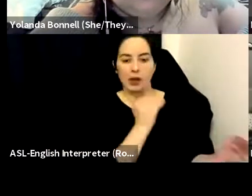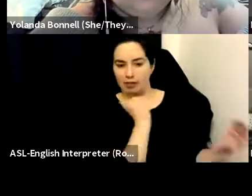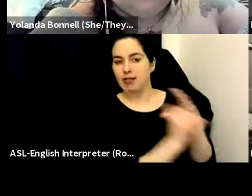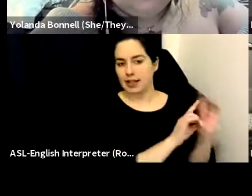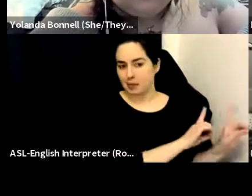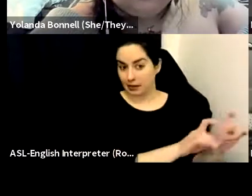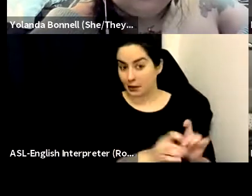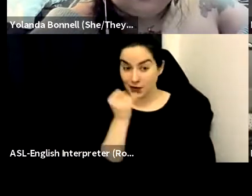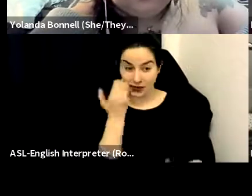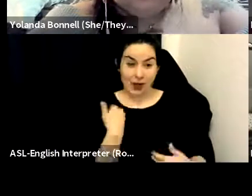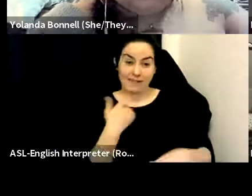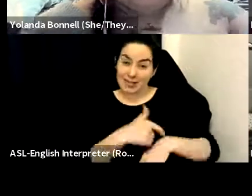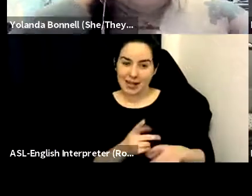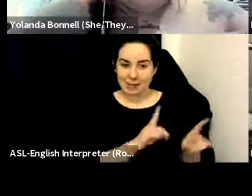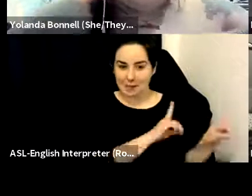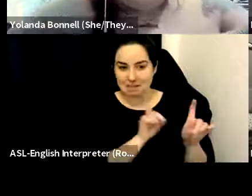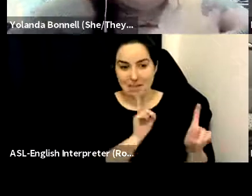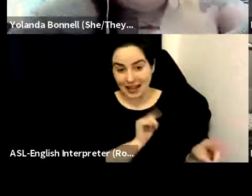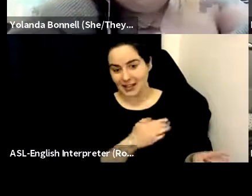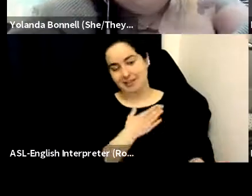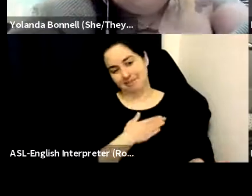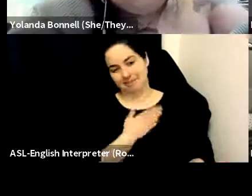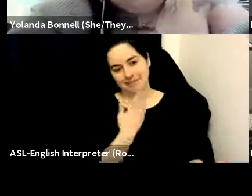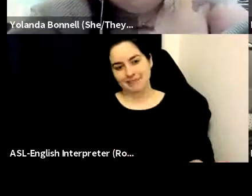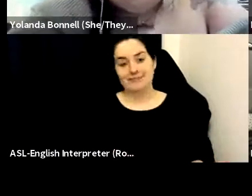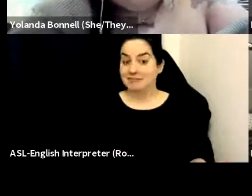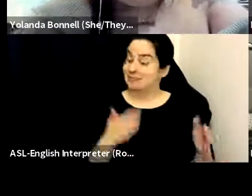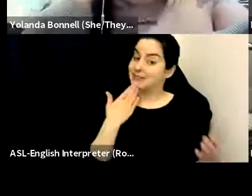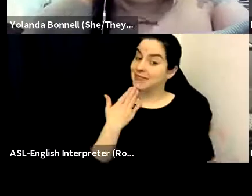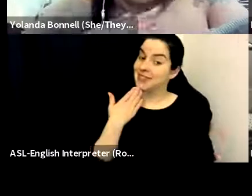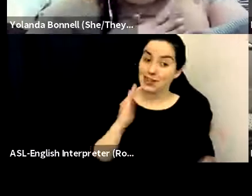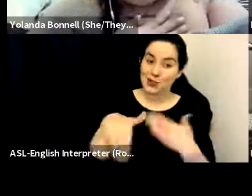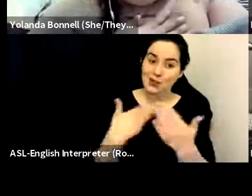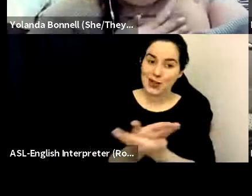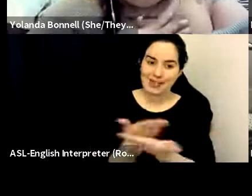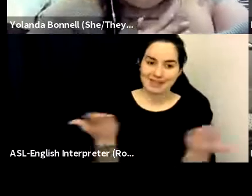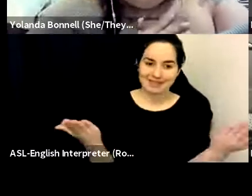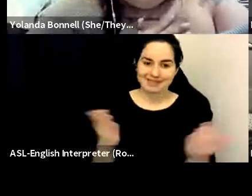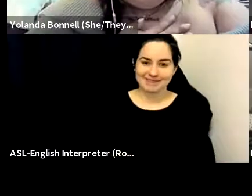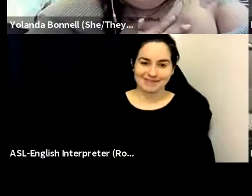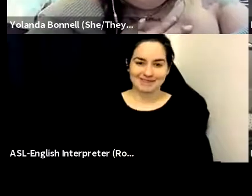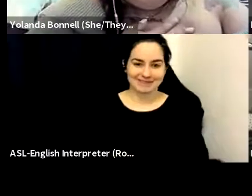a couple minutes to fill out the survey, that'd be awesome. Thank you so much, everyone. Thank you.